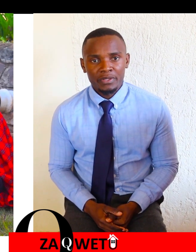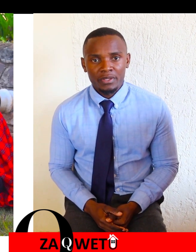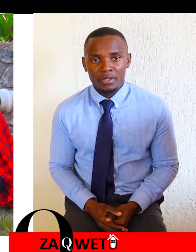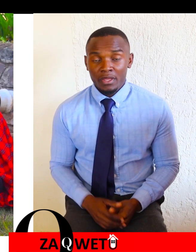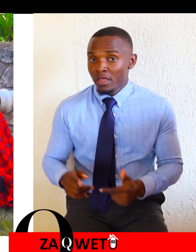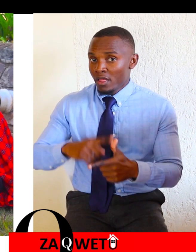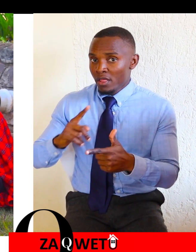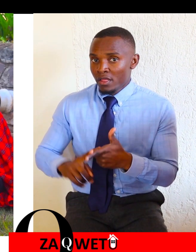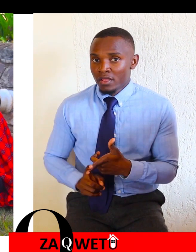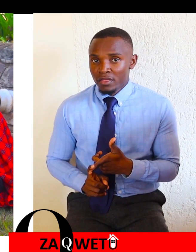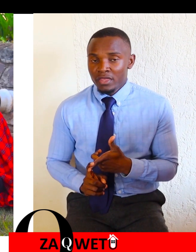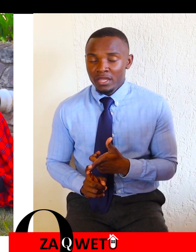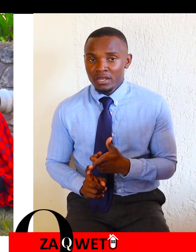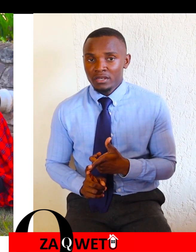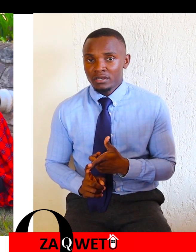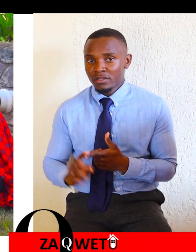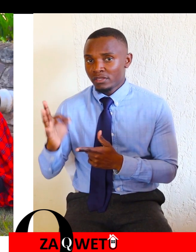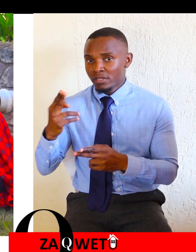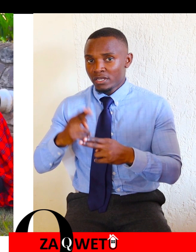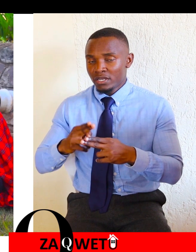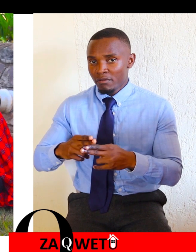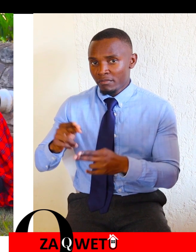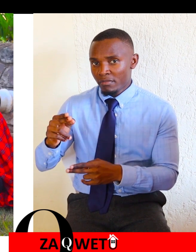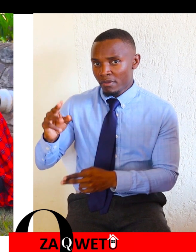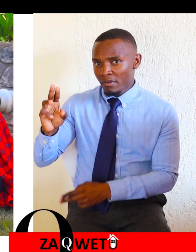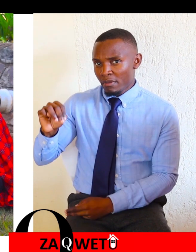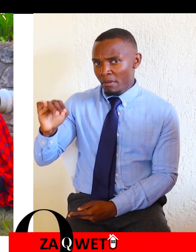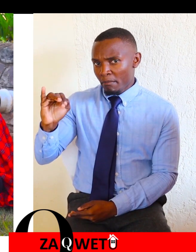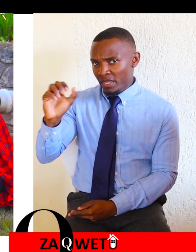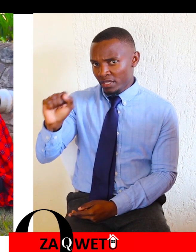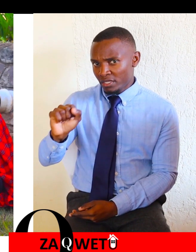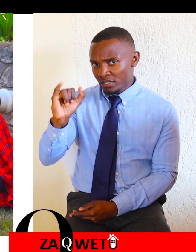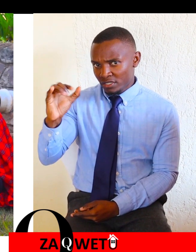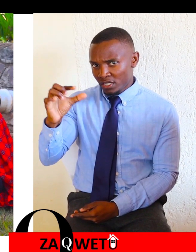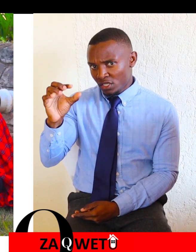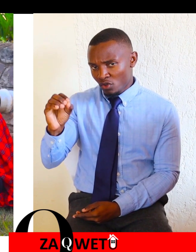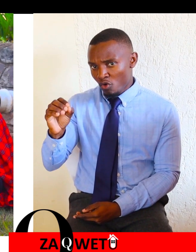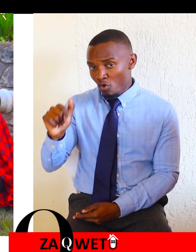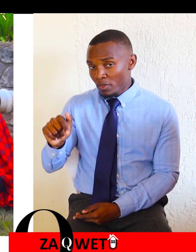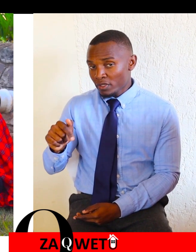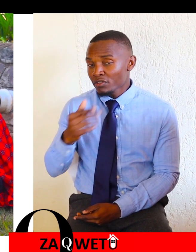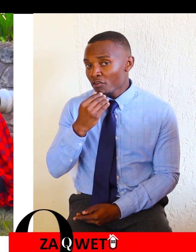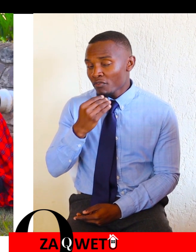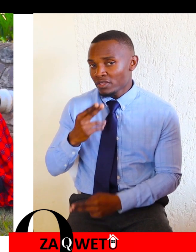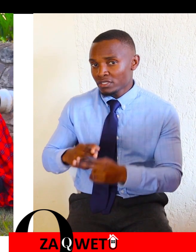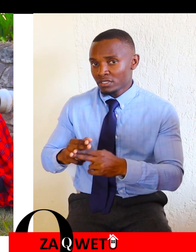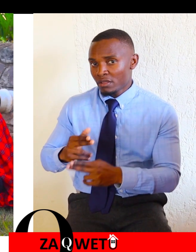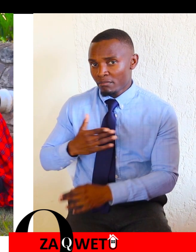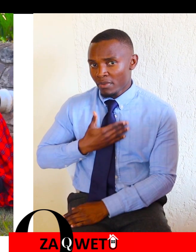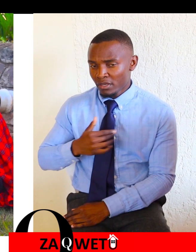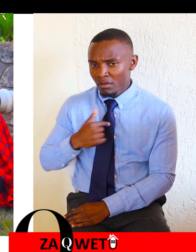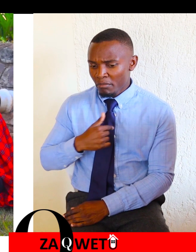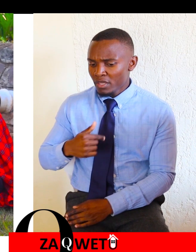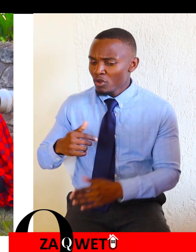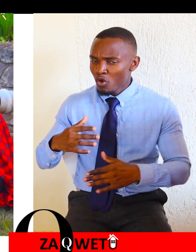the name. Then the third one? The third one, Misigo. Misigo is my dad's name. I